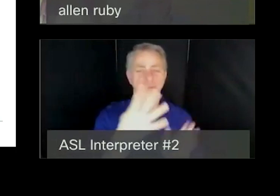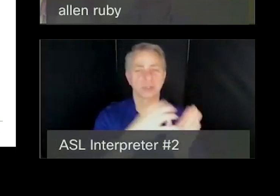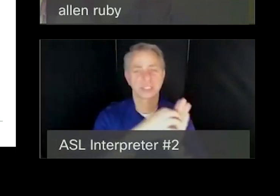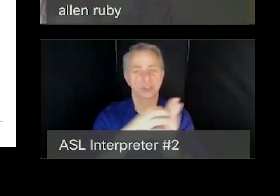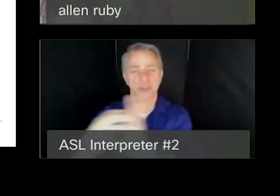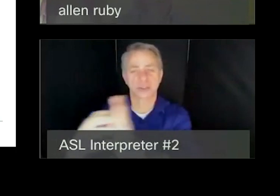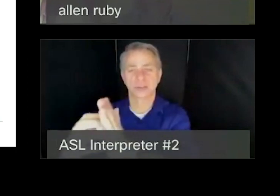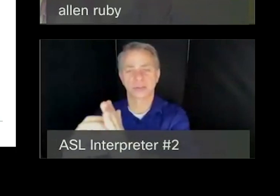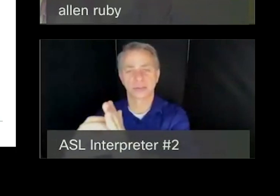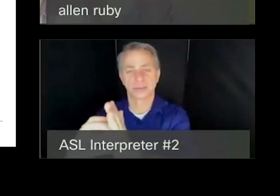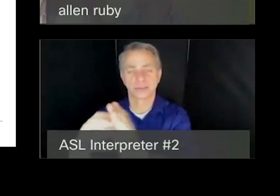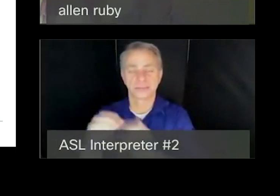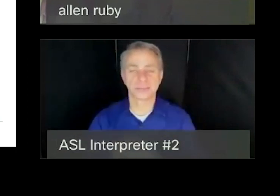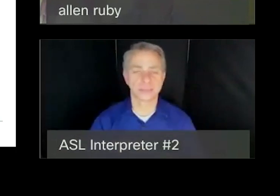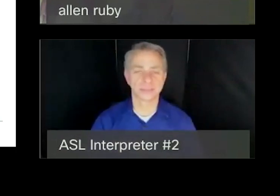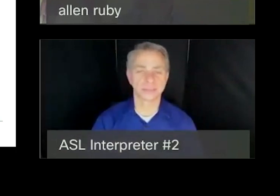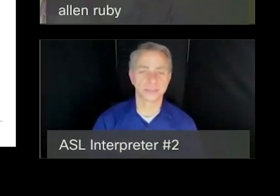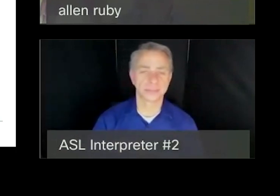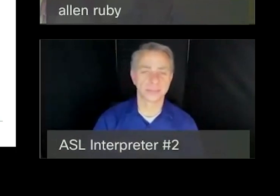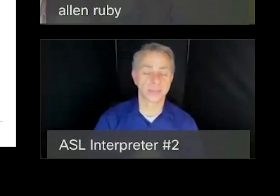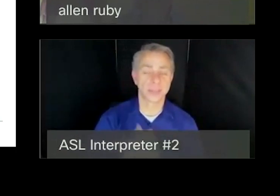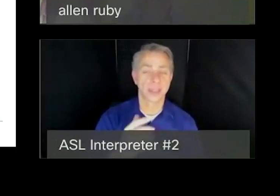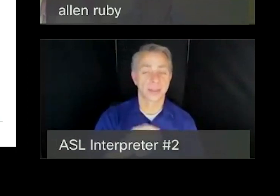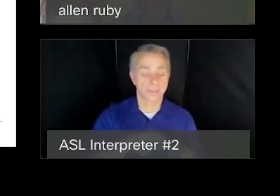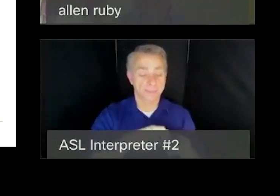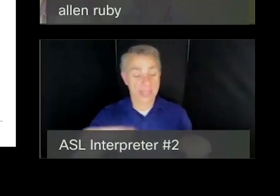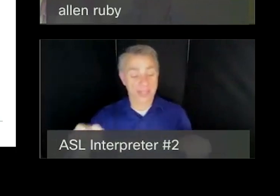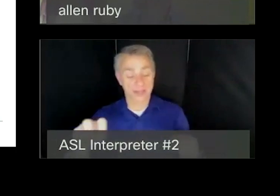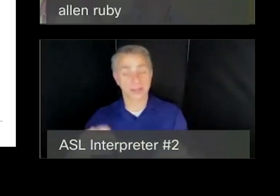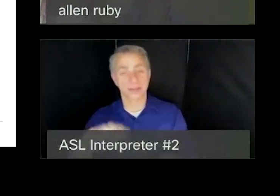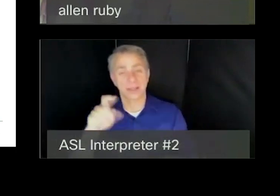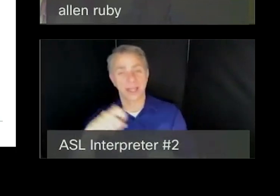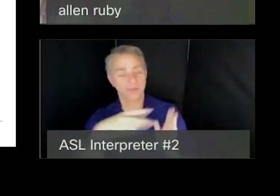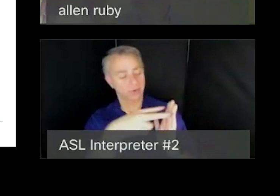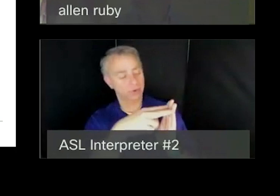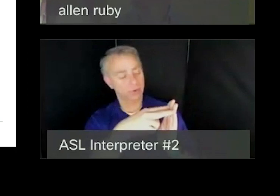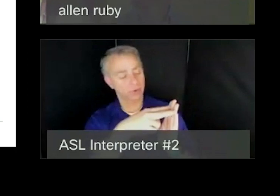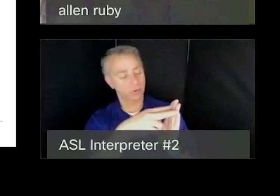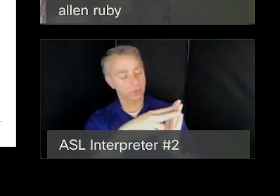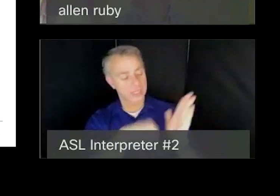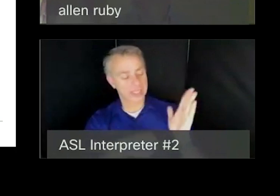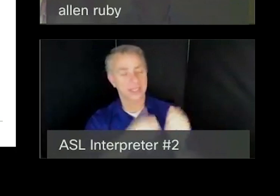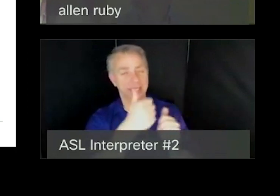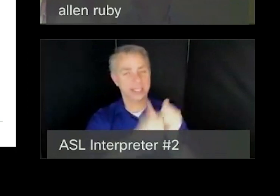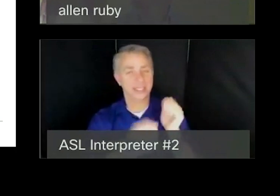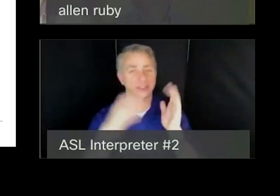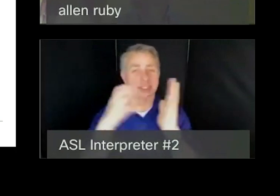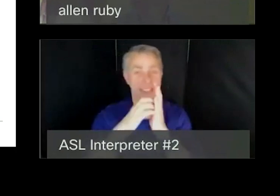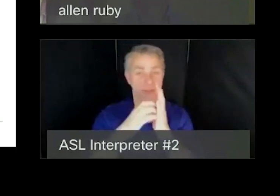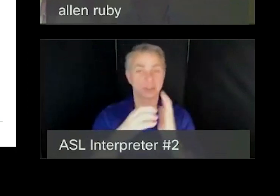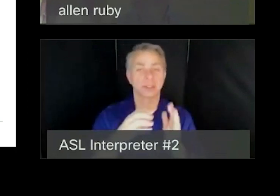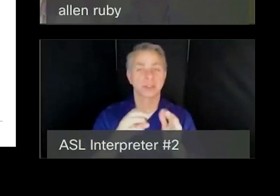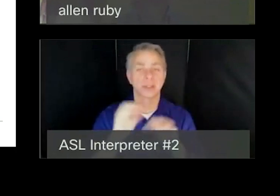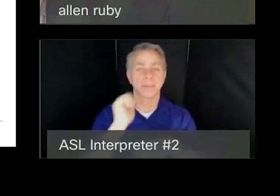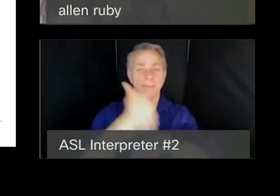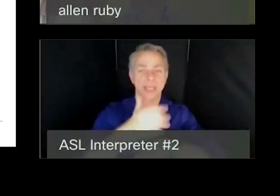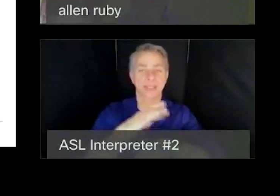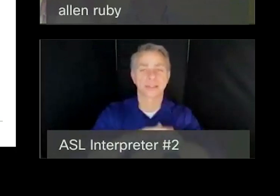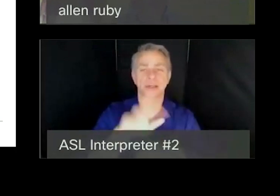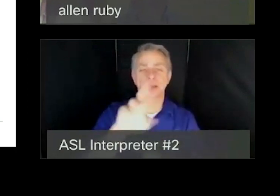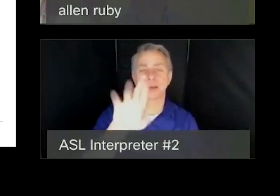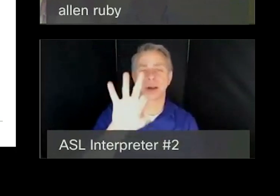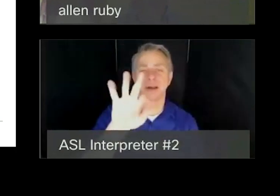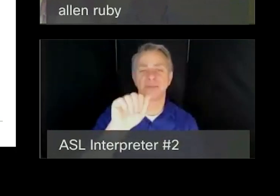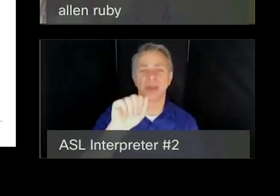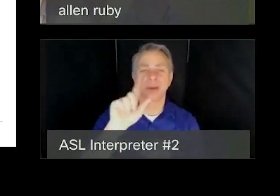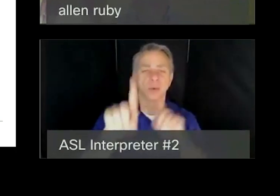reviewers are asked to review each section based on the recommendations and the request for application. And that's why it's so important